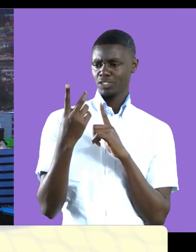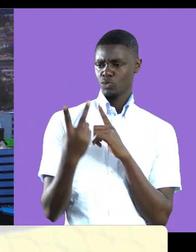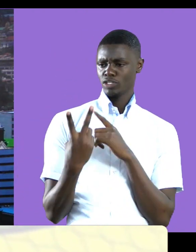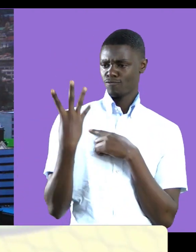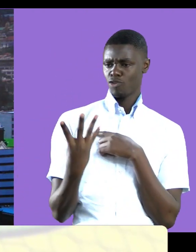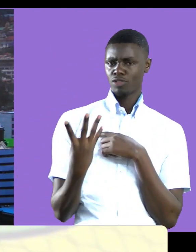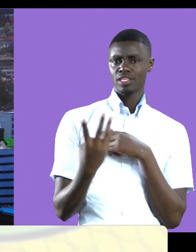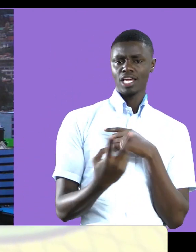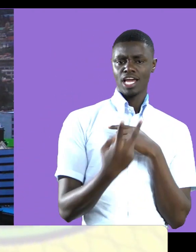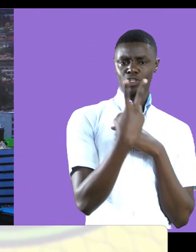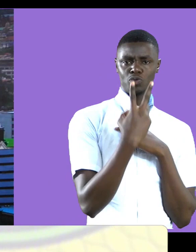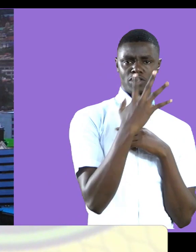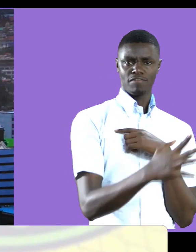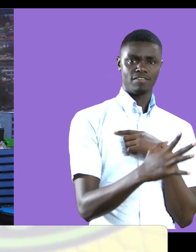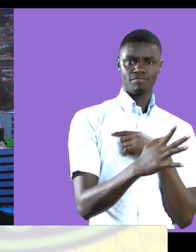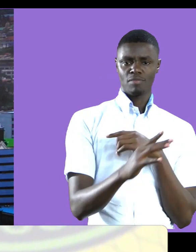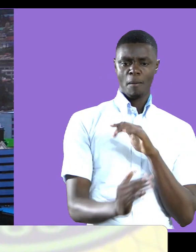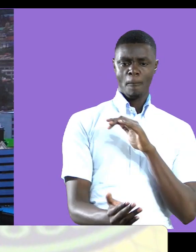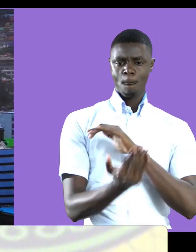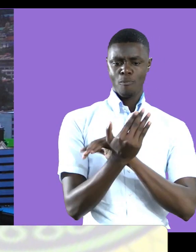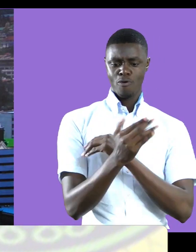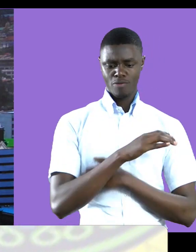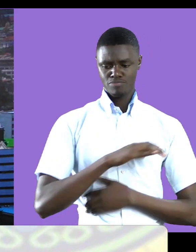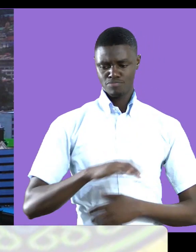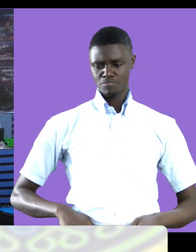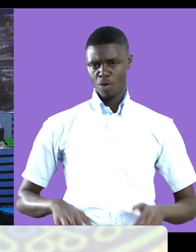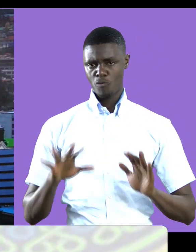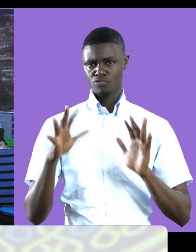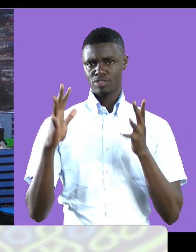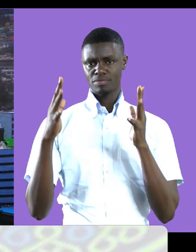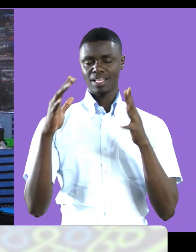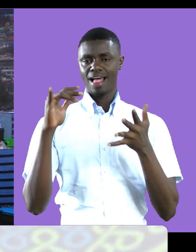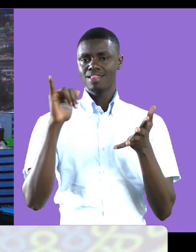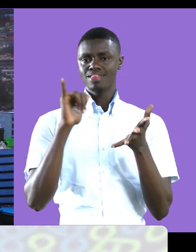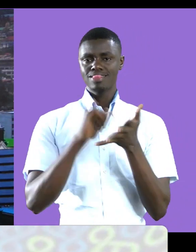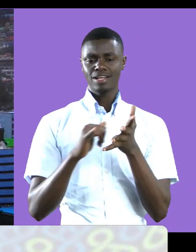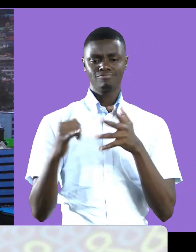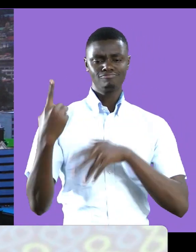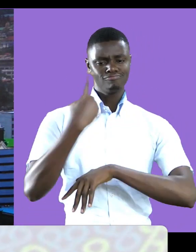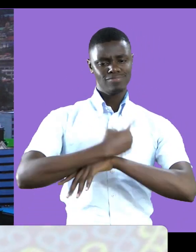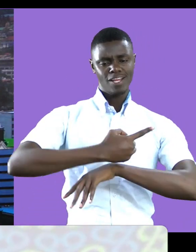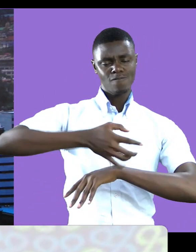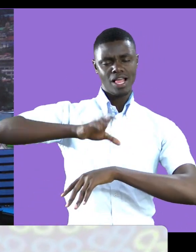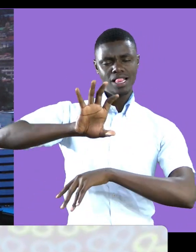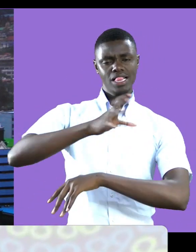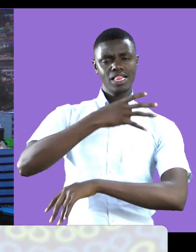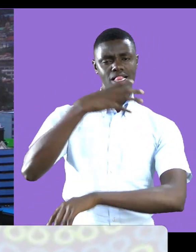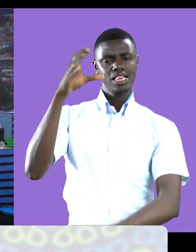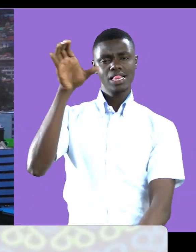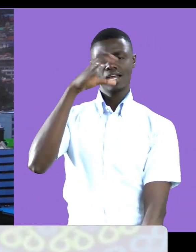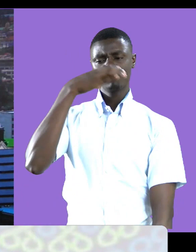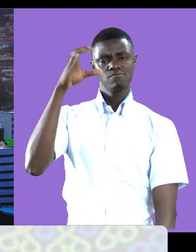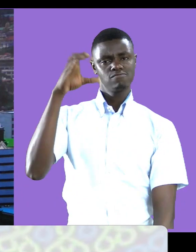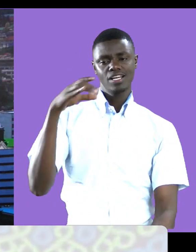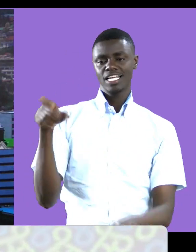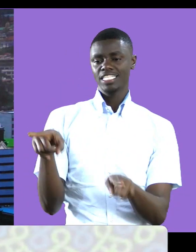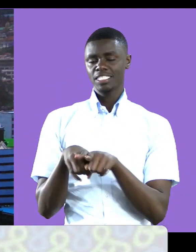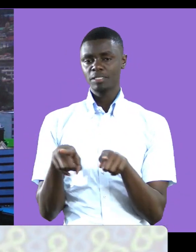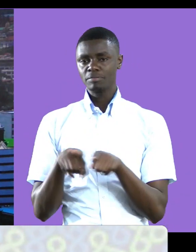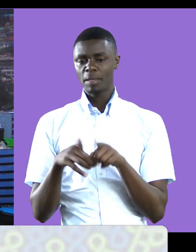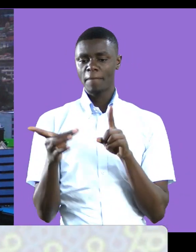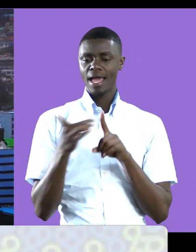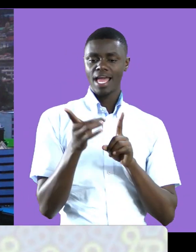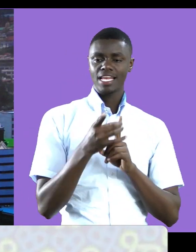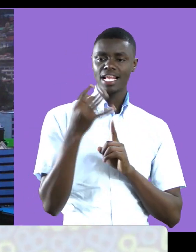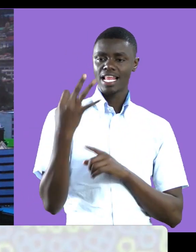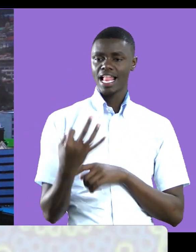25th, ikiamkia siku ya Christmas. No, ama nuna? Unaamkia. Unaamkia sasa. Alafu na 31st ukifungwa mwaka. Kiamsha kinywa.